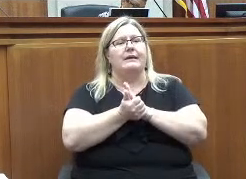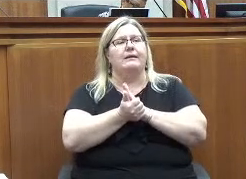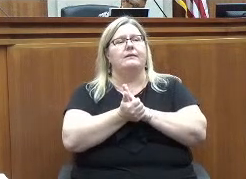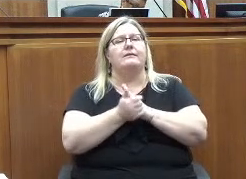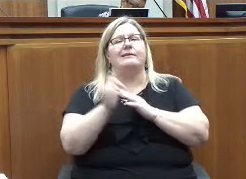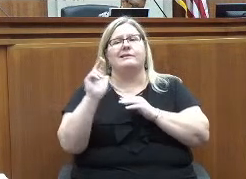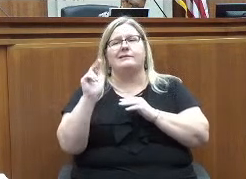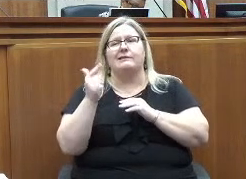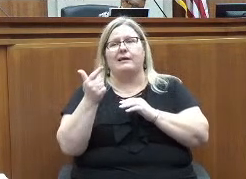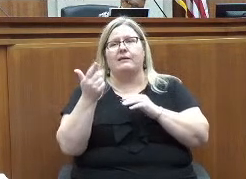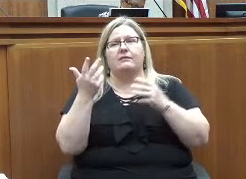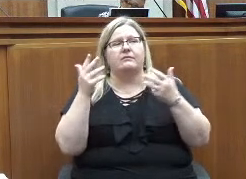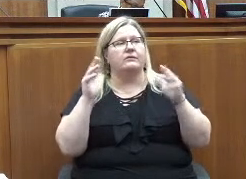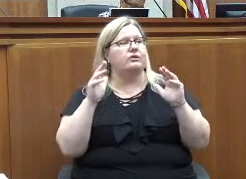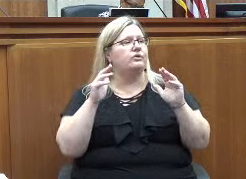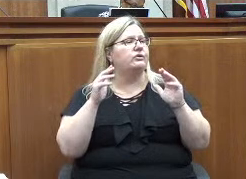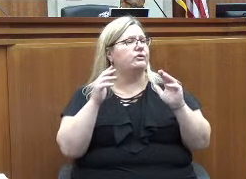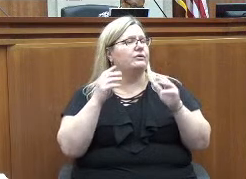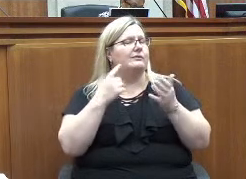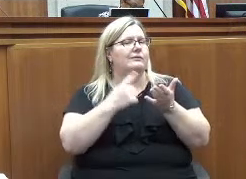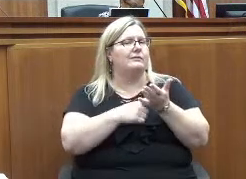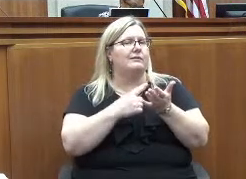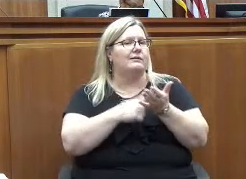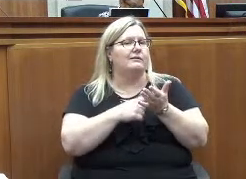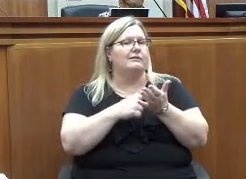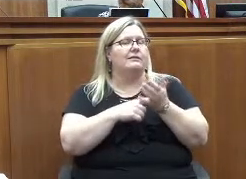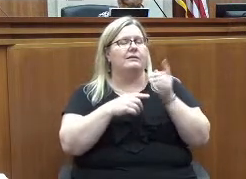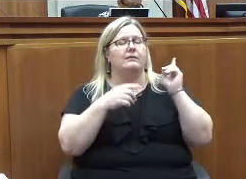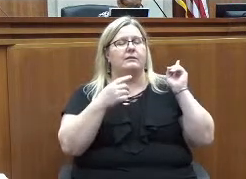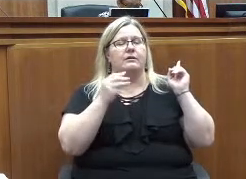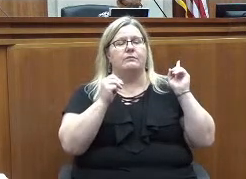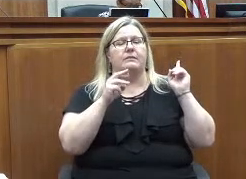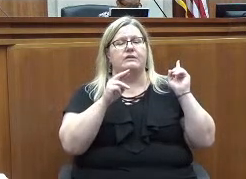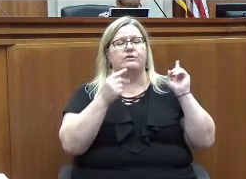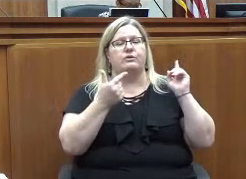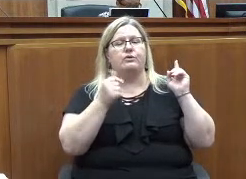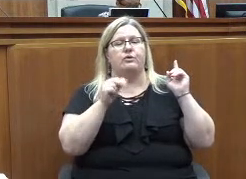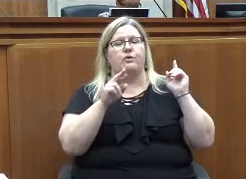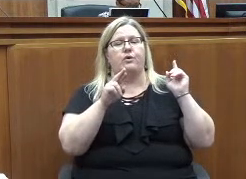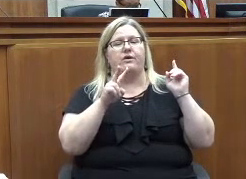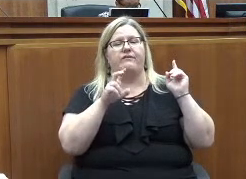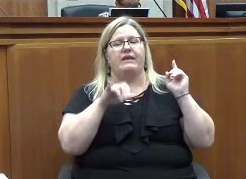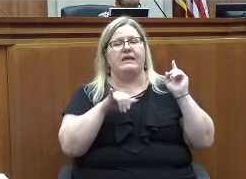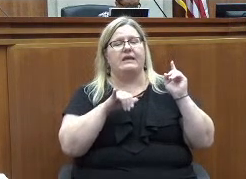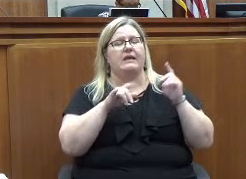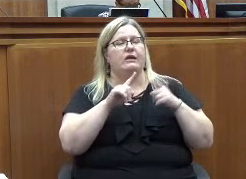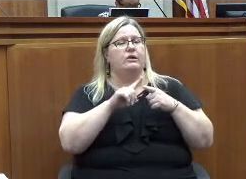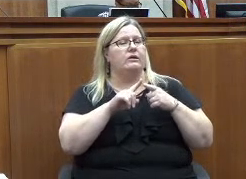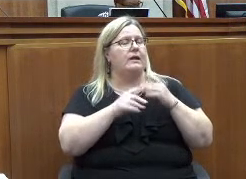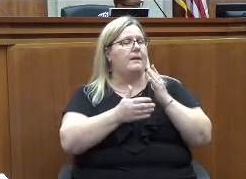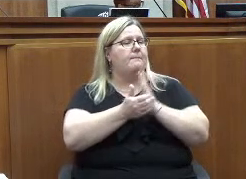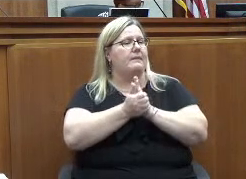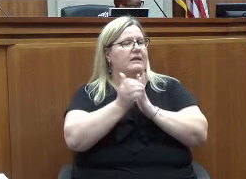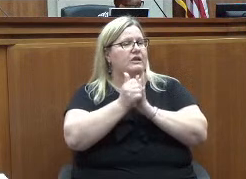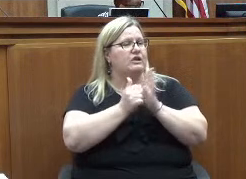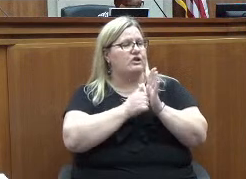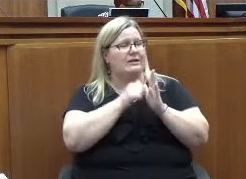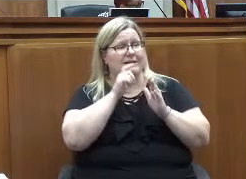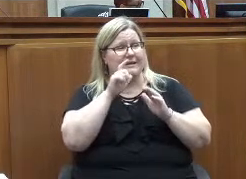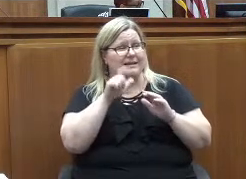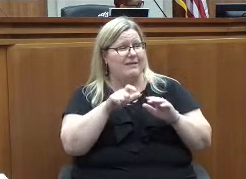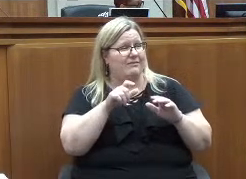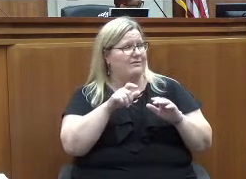got a second. Is there any discussion? Mr. Garvey? Yes, to amend the agenda, it doesn't have to be